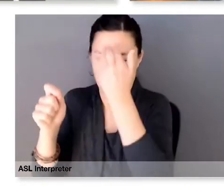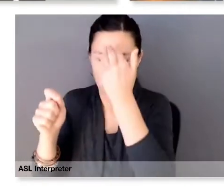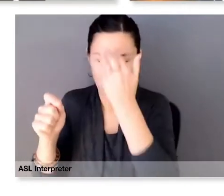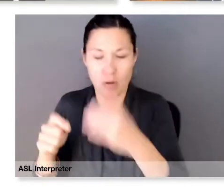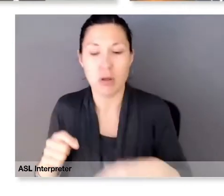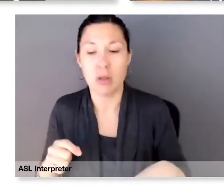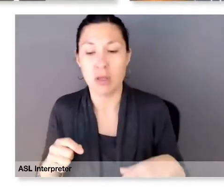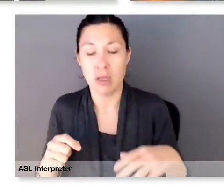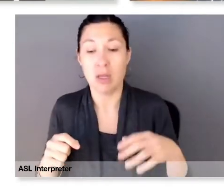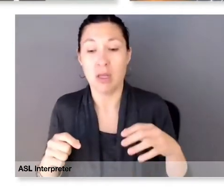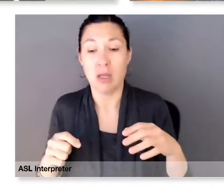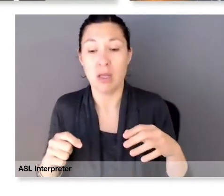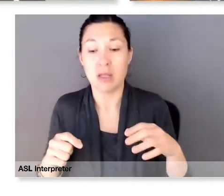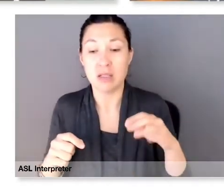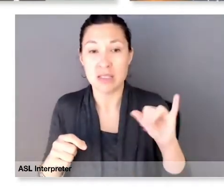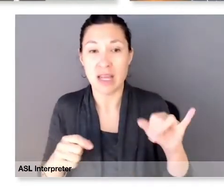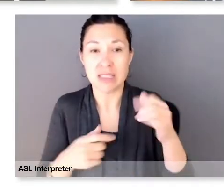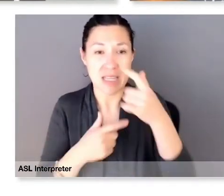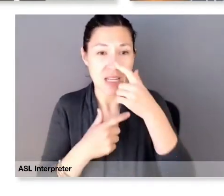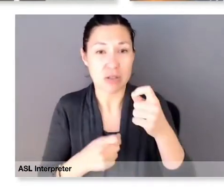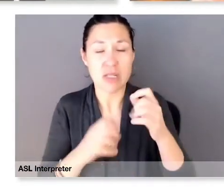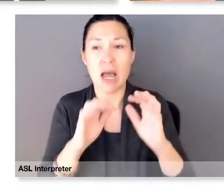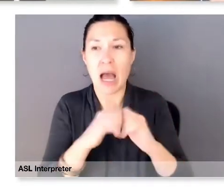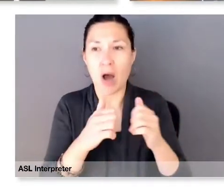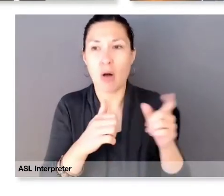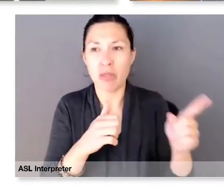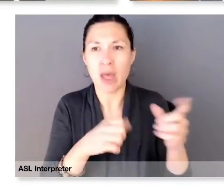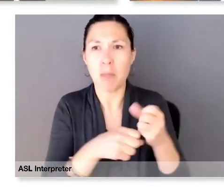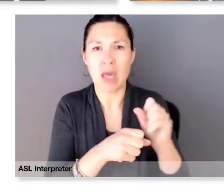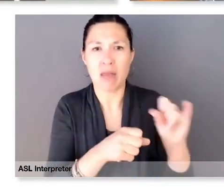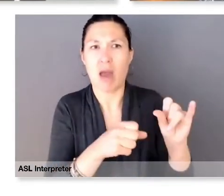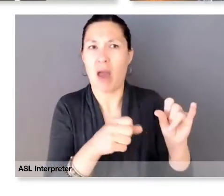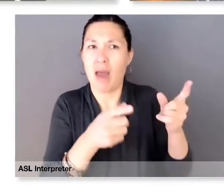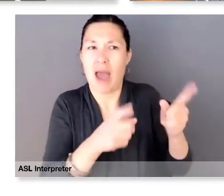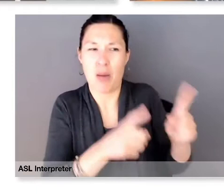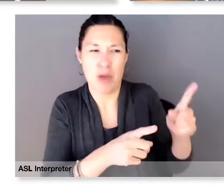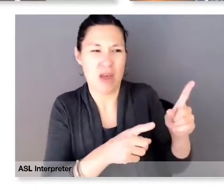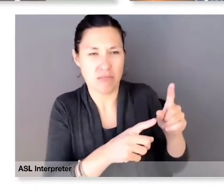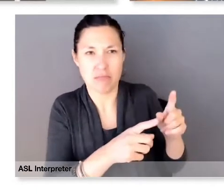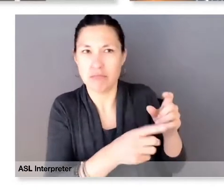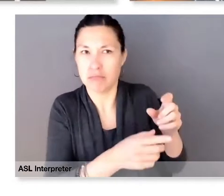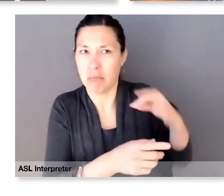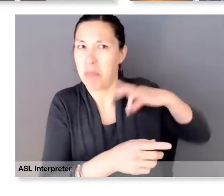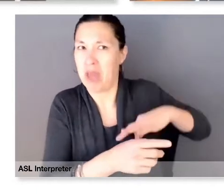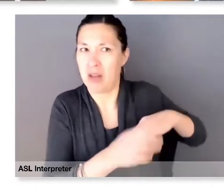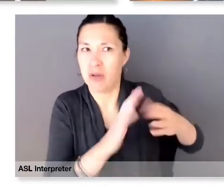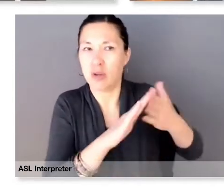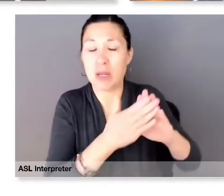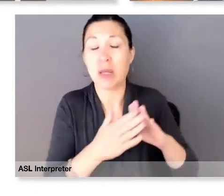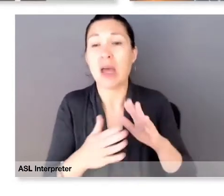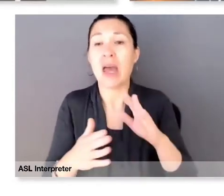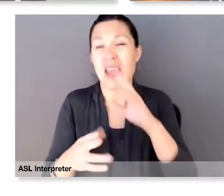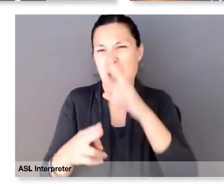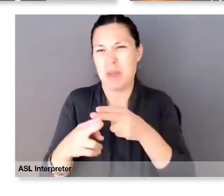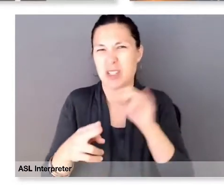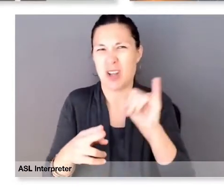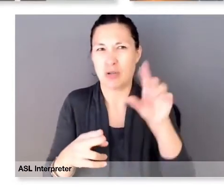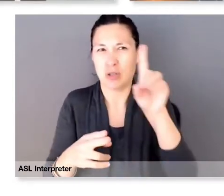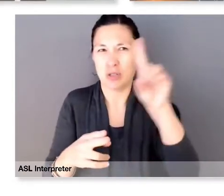or collaborate with communities to make happen. Then there are the examples that I hinted at, like the Detroit Community Technology